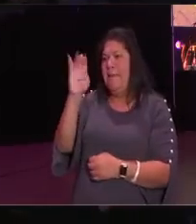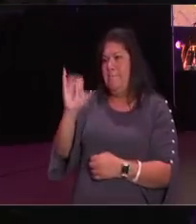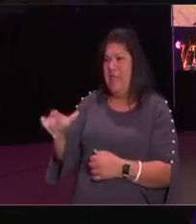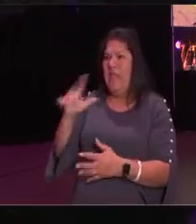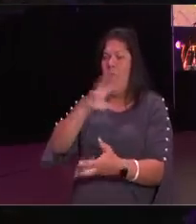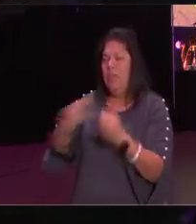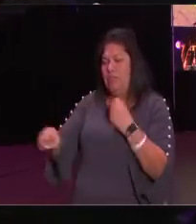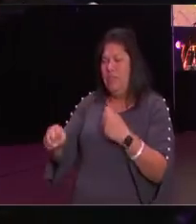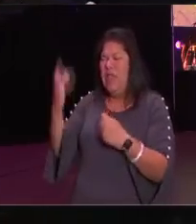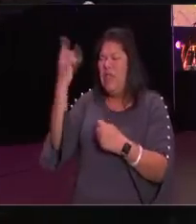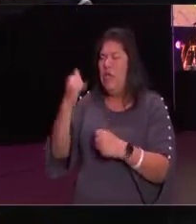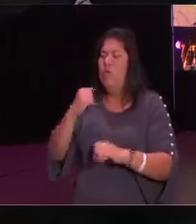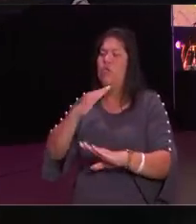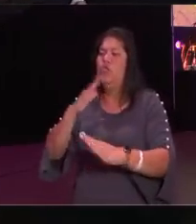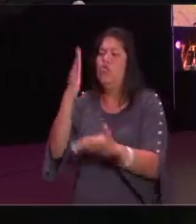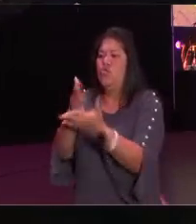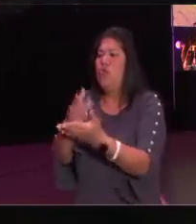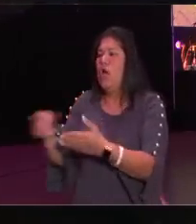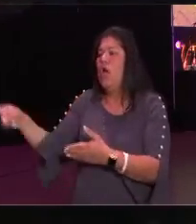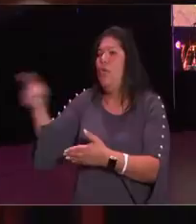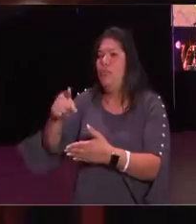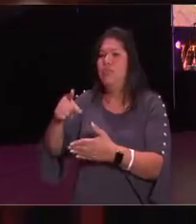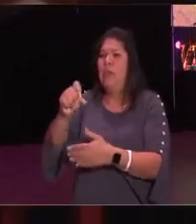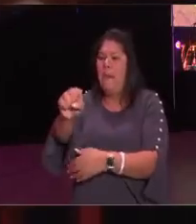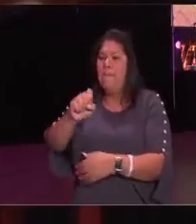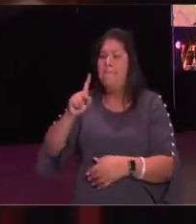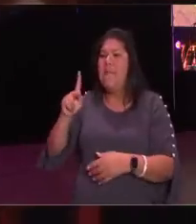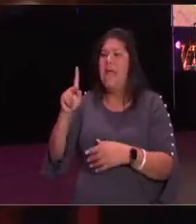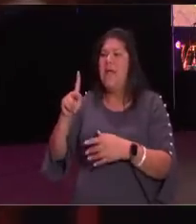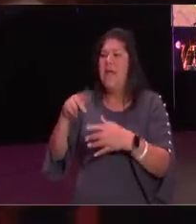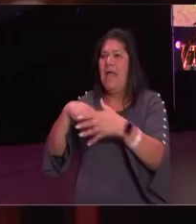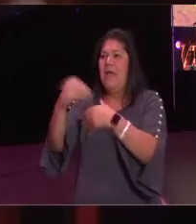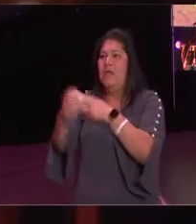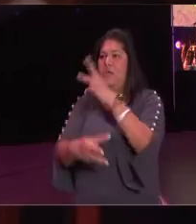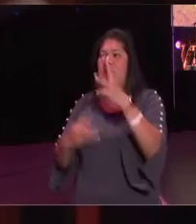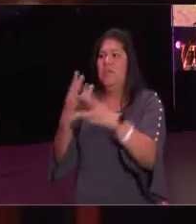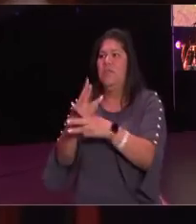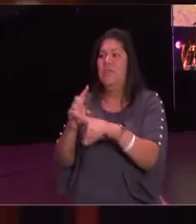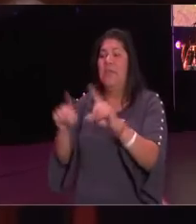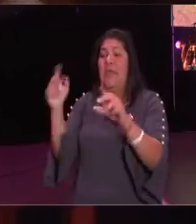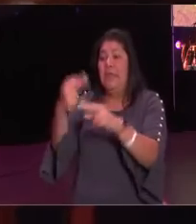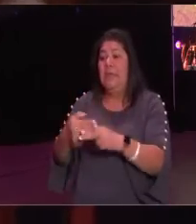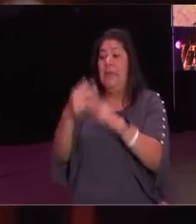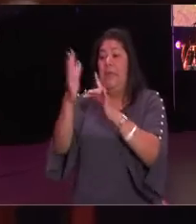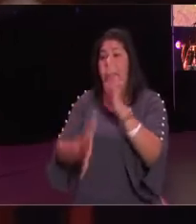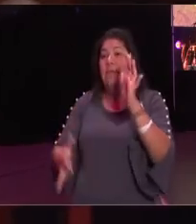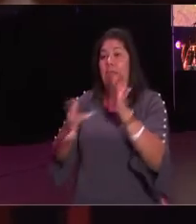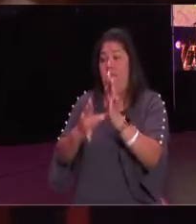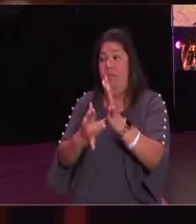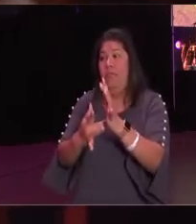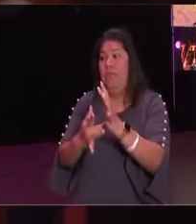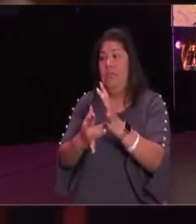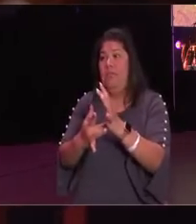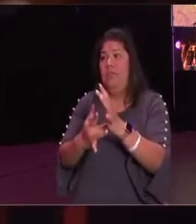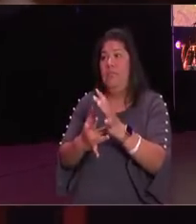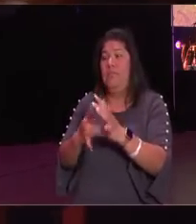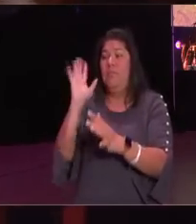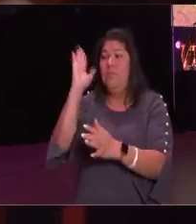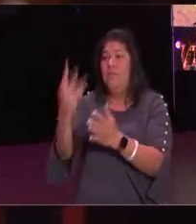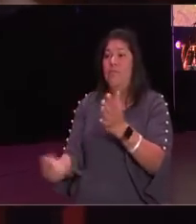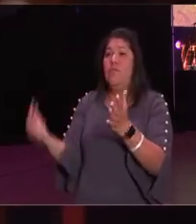And that's why he's trying to stop you from returning to the field. But in the name of Jesus, there